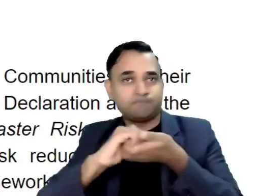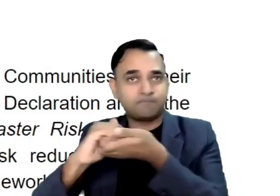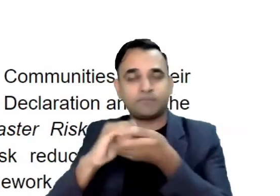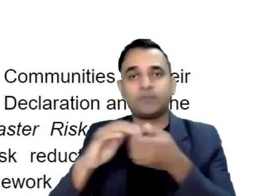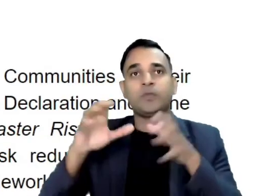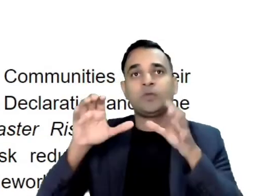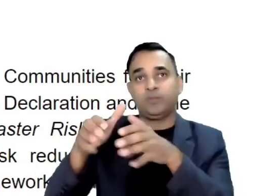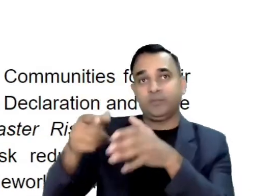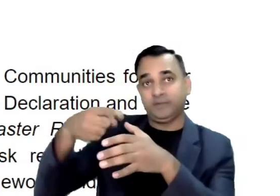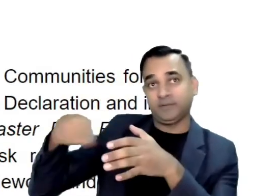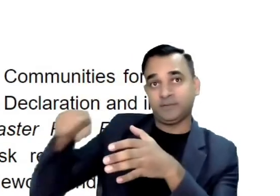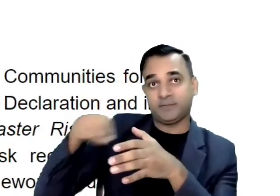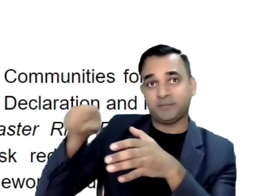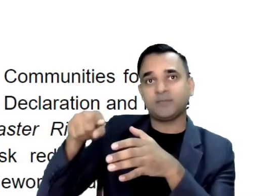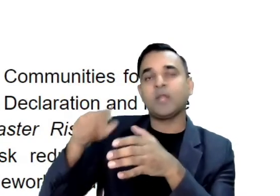reduction.